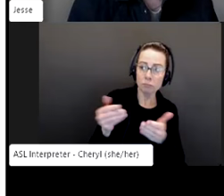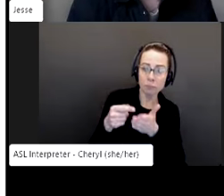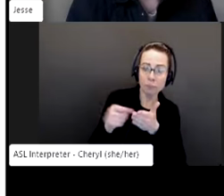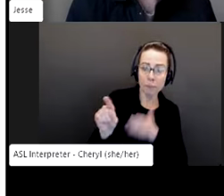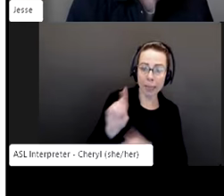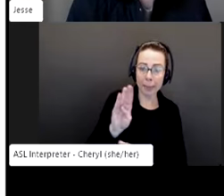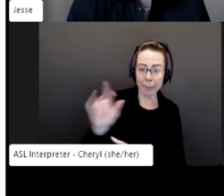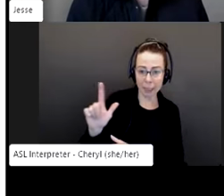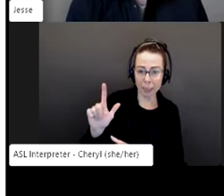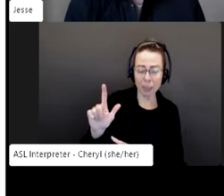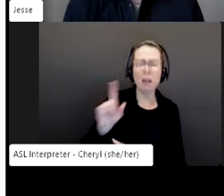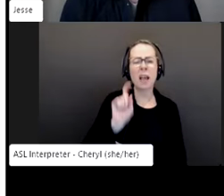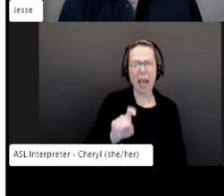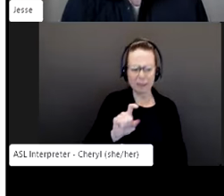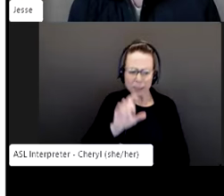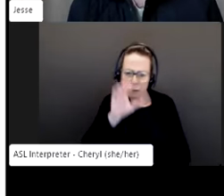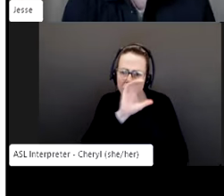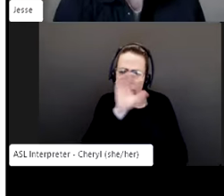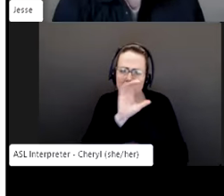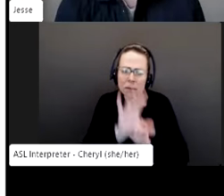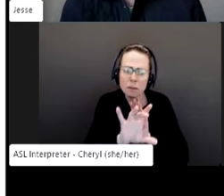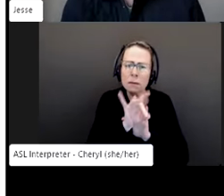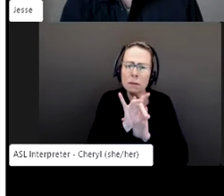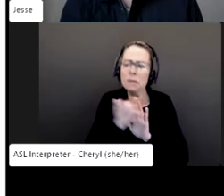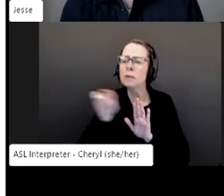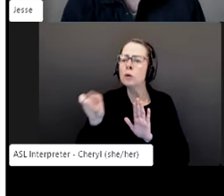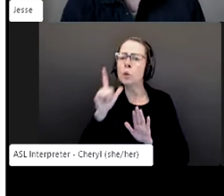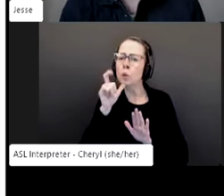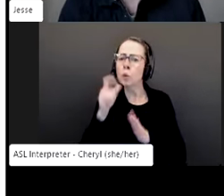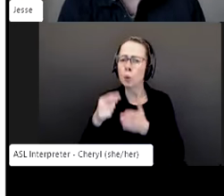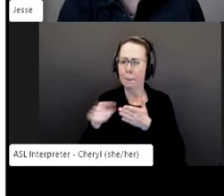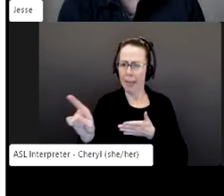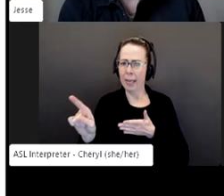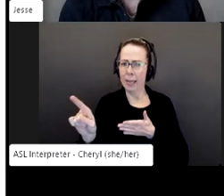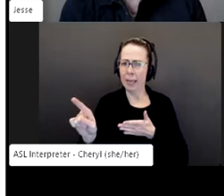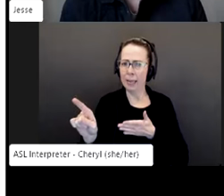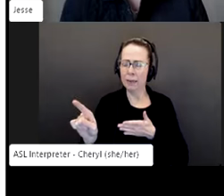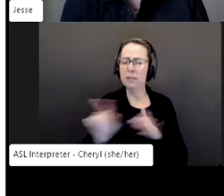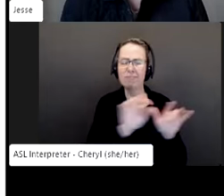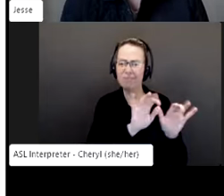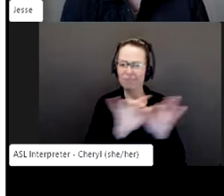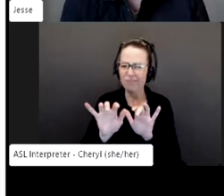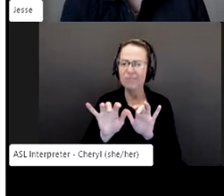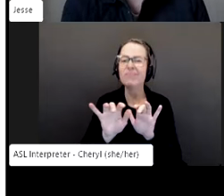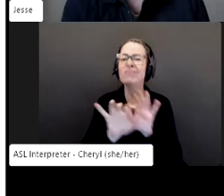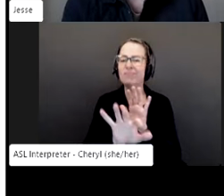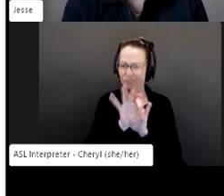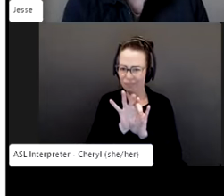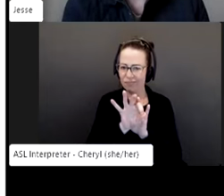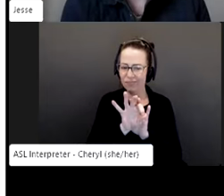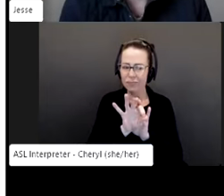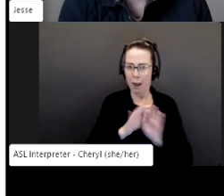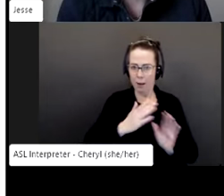need to enter the payee to specify the organization that you're paying and your account information. So if you have a bill with, you